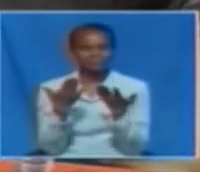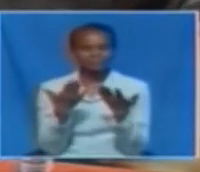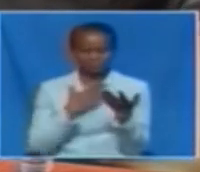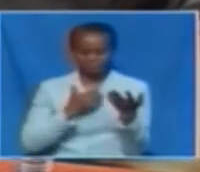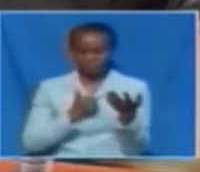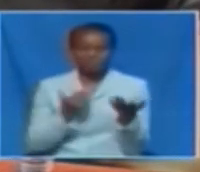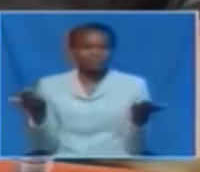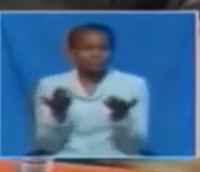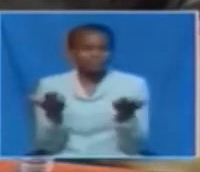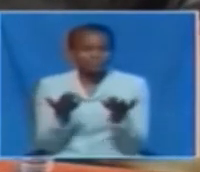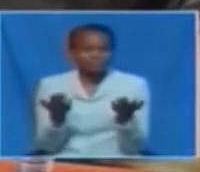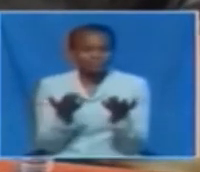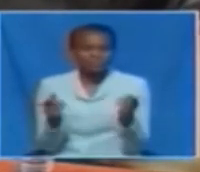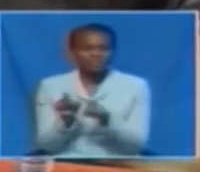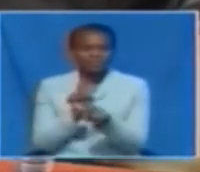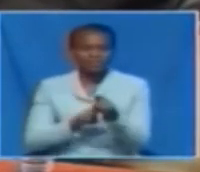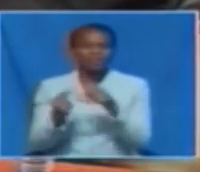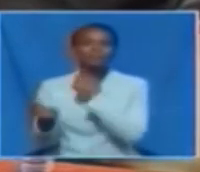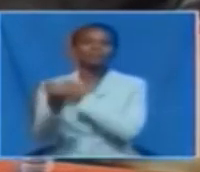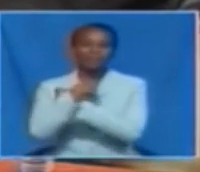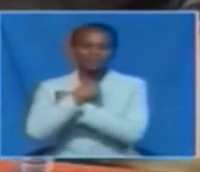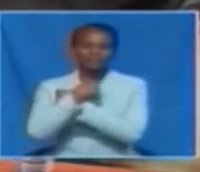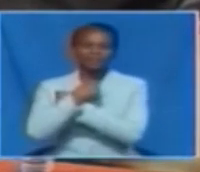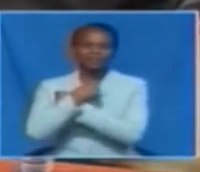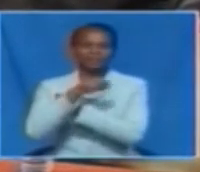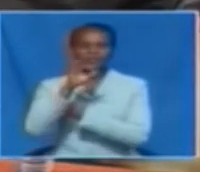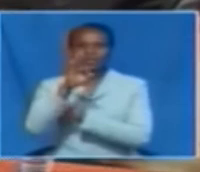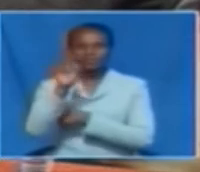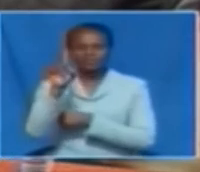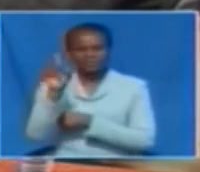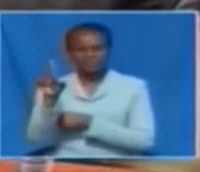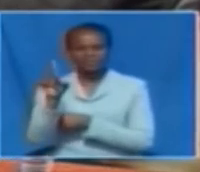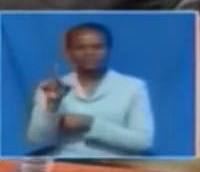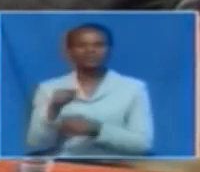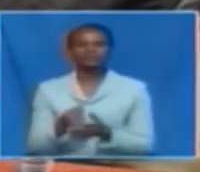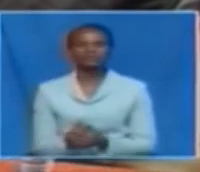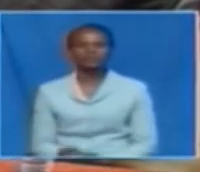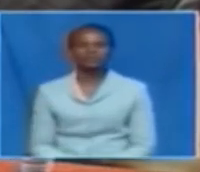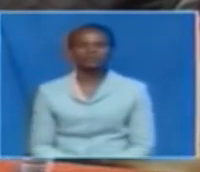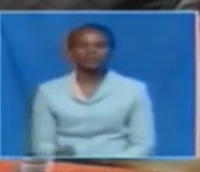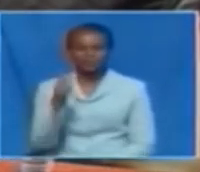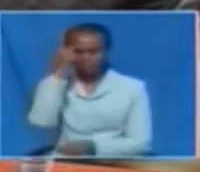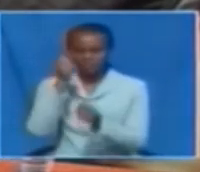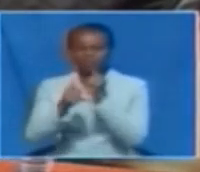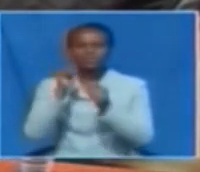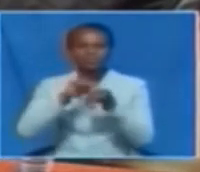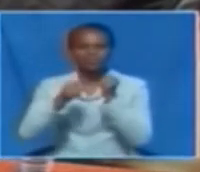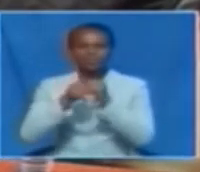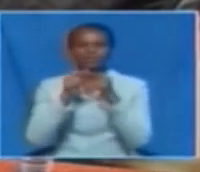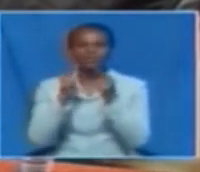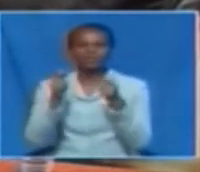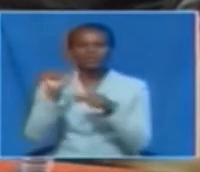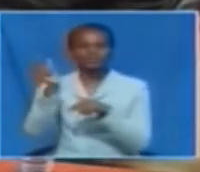because... You were even beaten by Nawaku. Yes, I was beaten by Nawaku, and anybody else should have beaten me, because our situation was terrible.